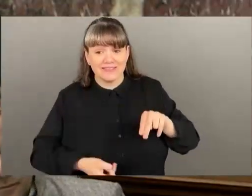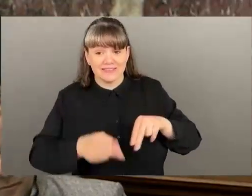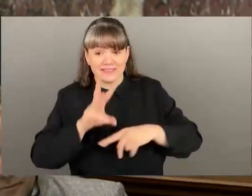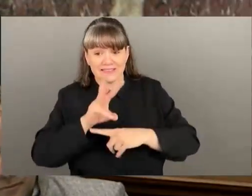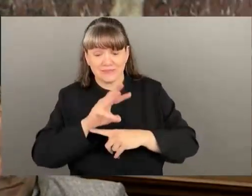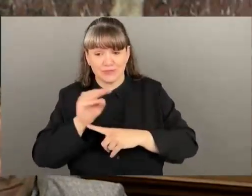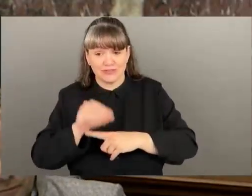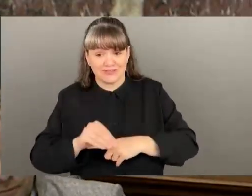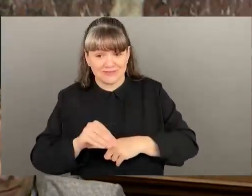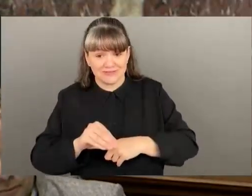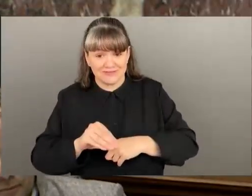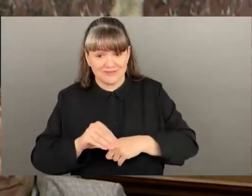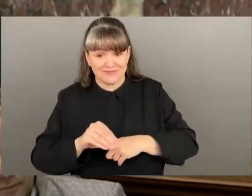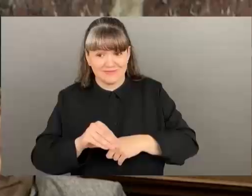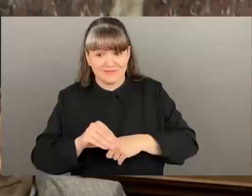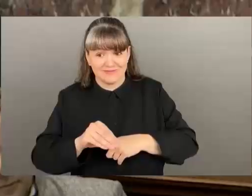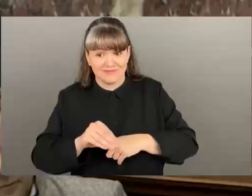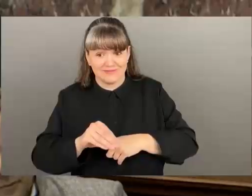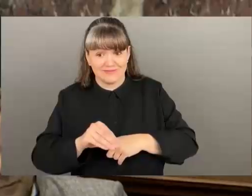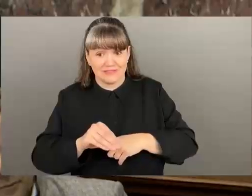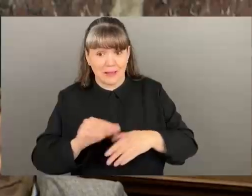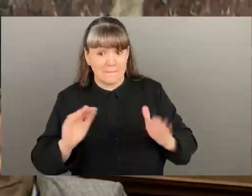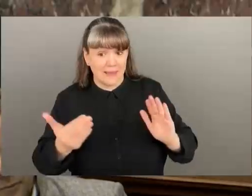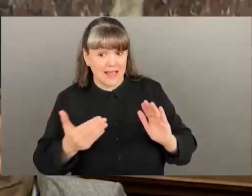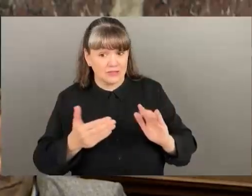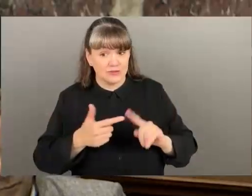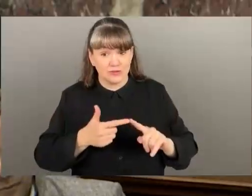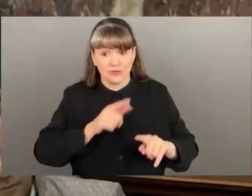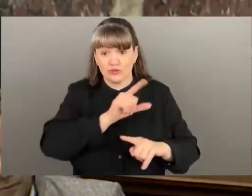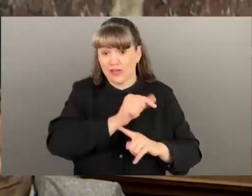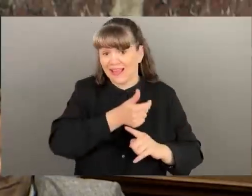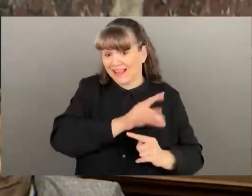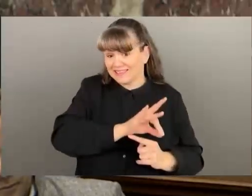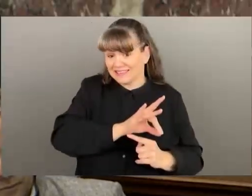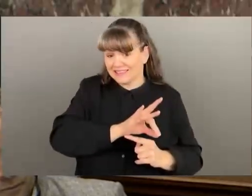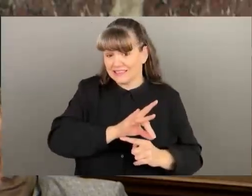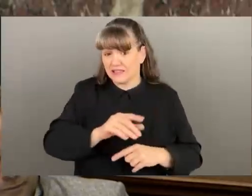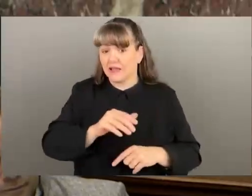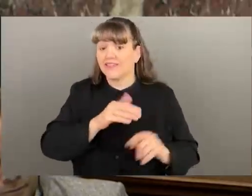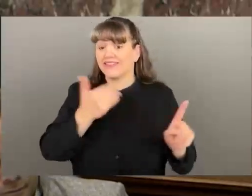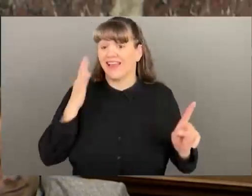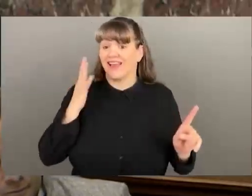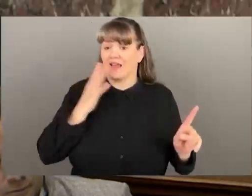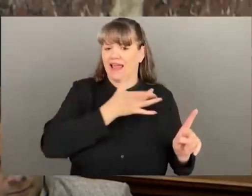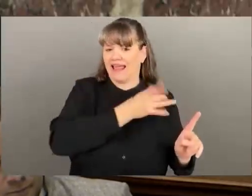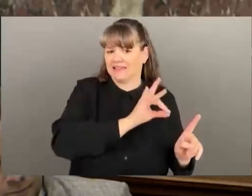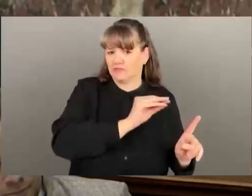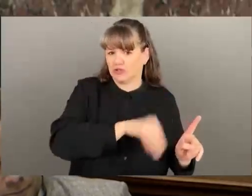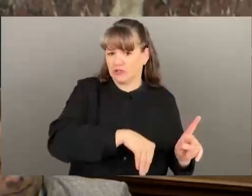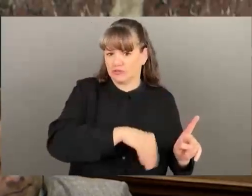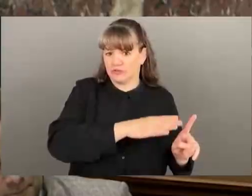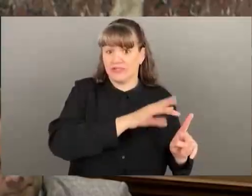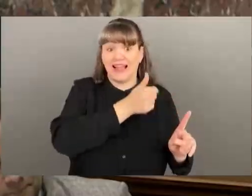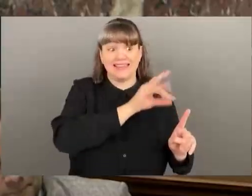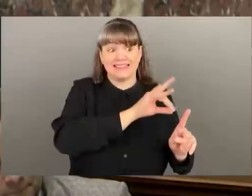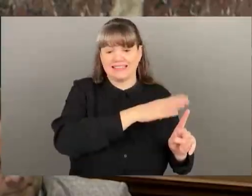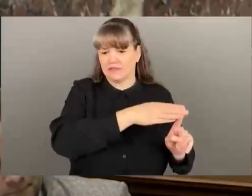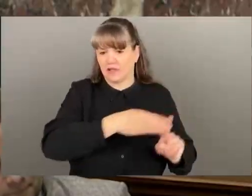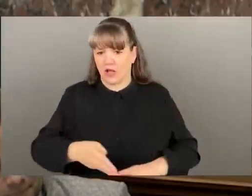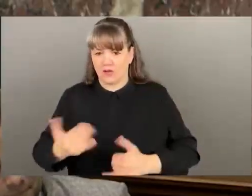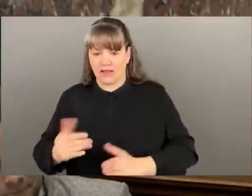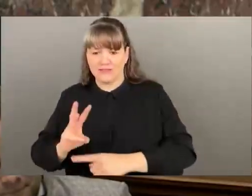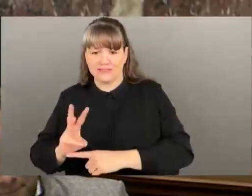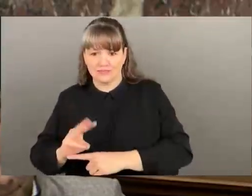from 2018. Break-and enters are down 24% in Vancouver.